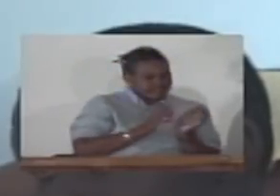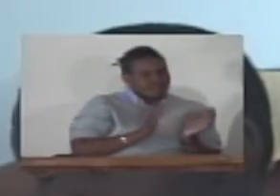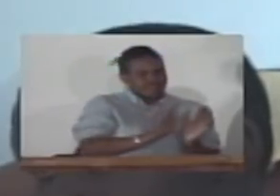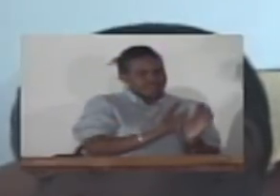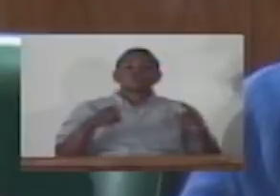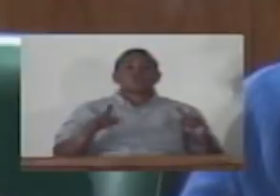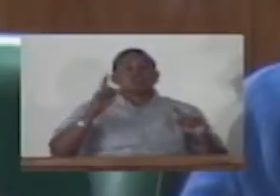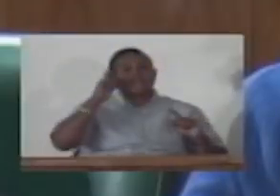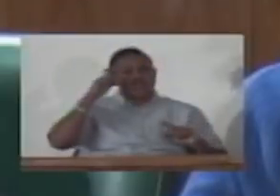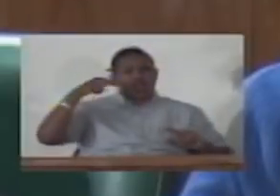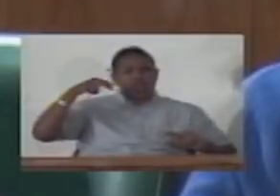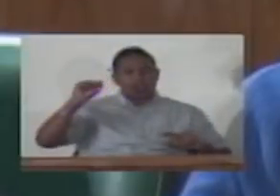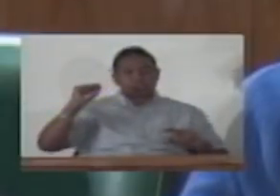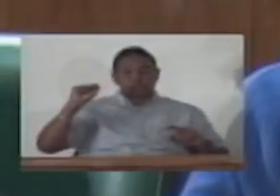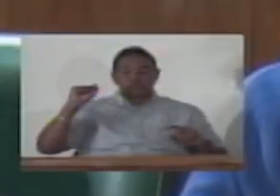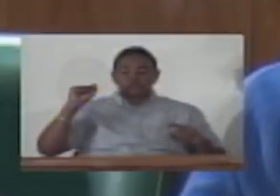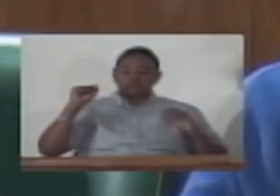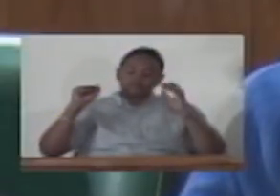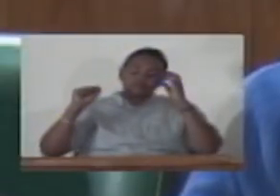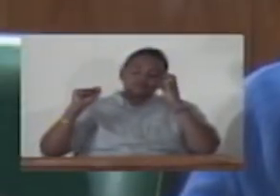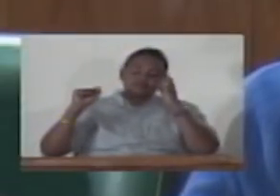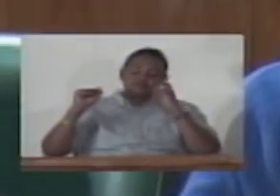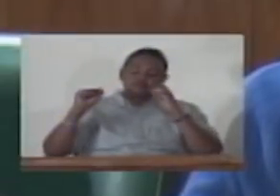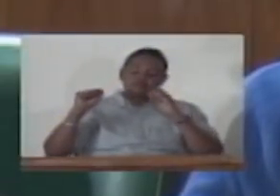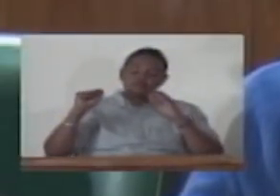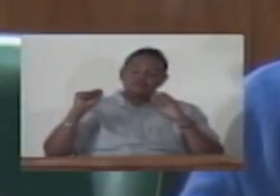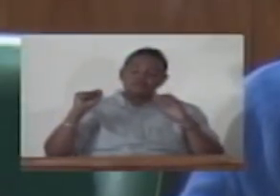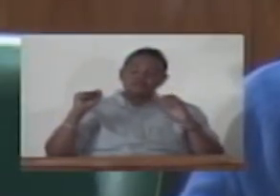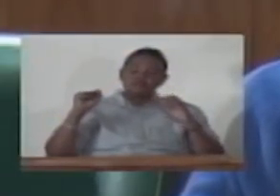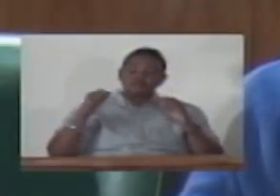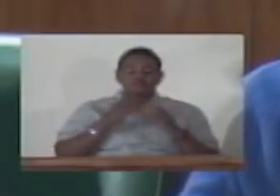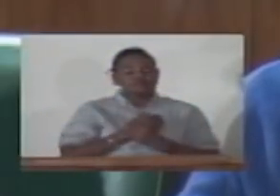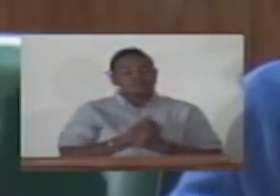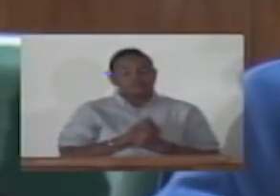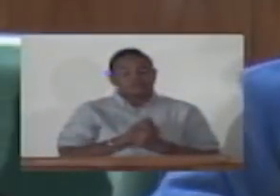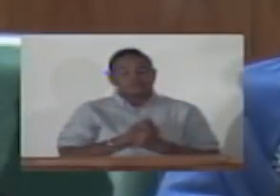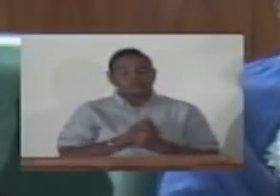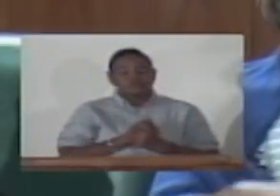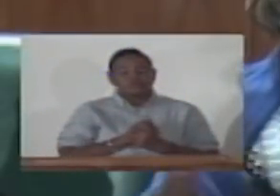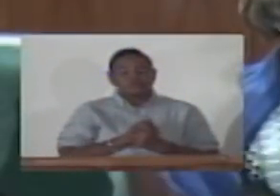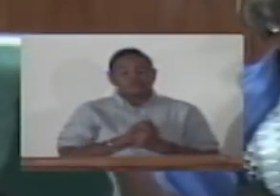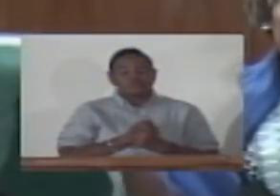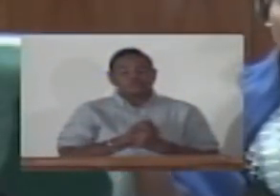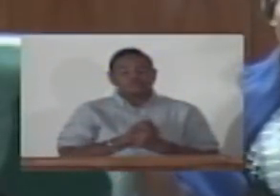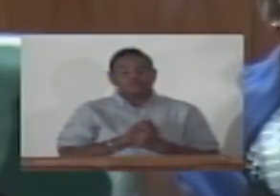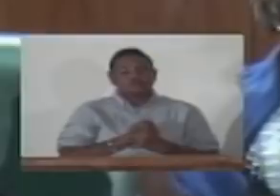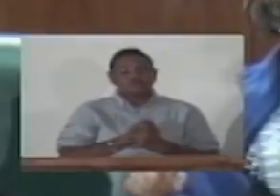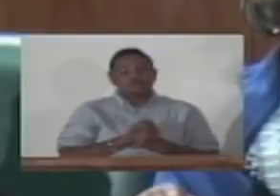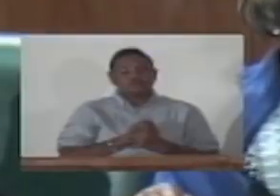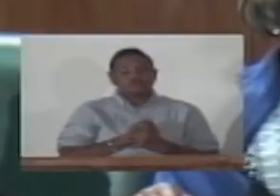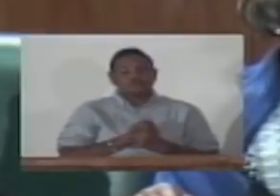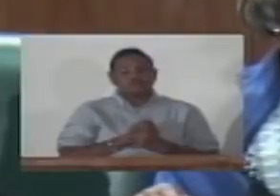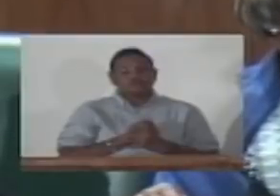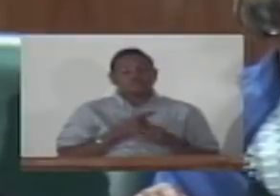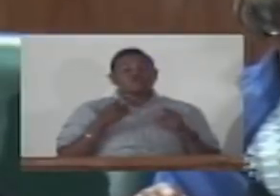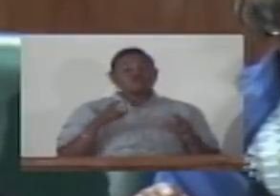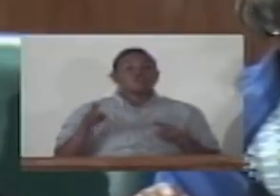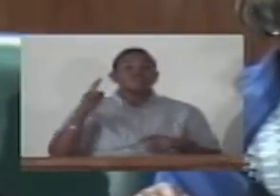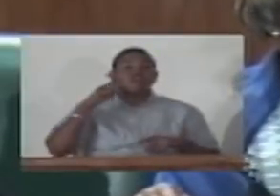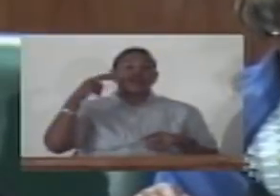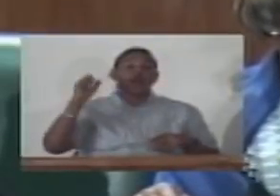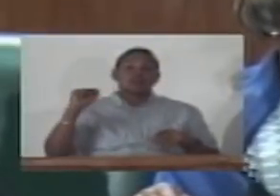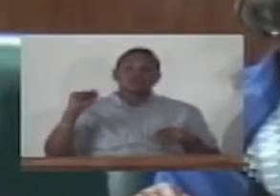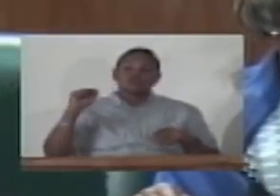secondary levels, that is receiving schools, will be available online by 6